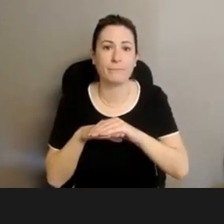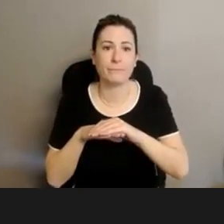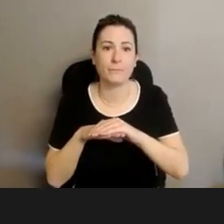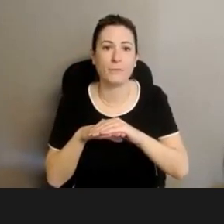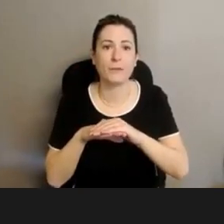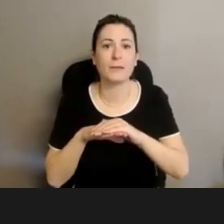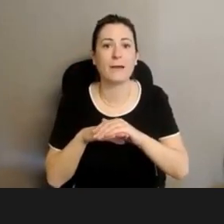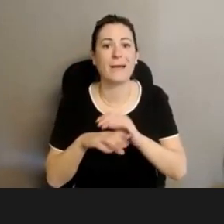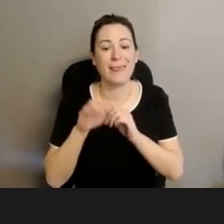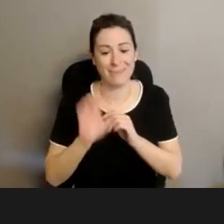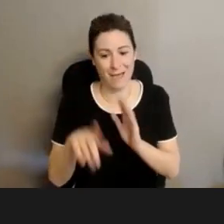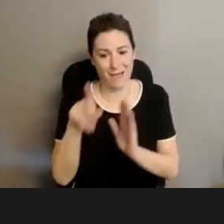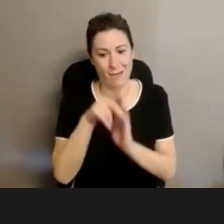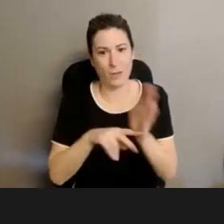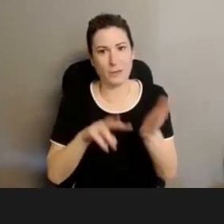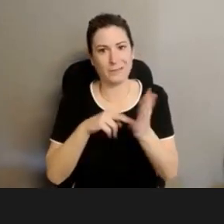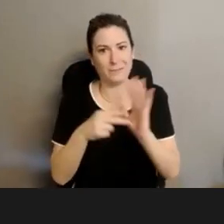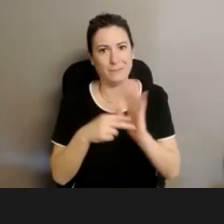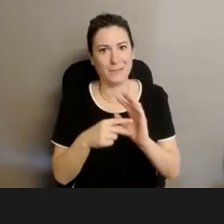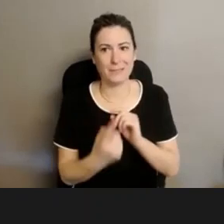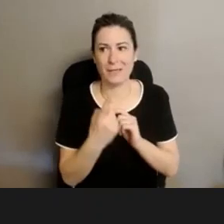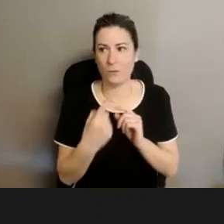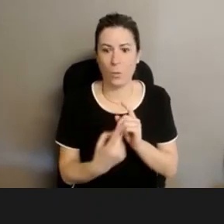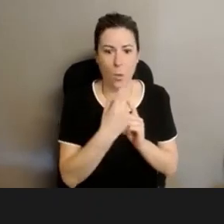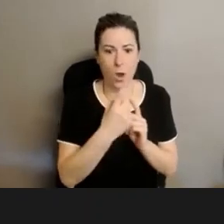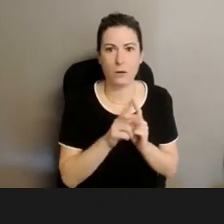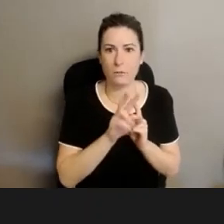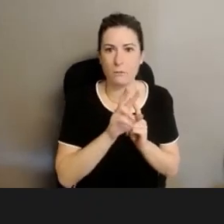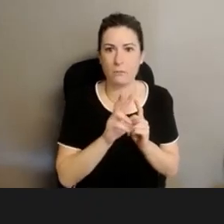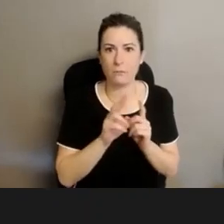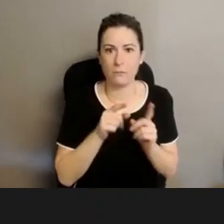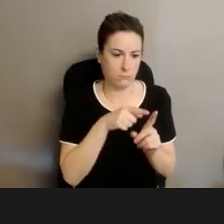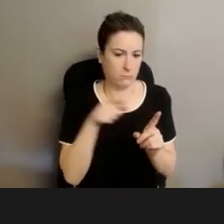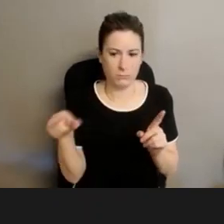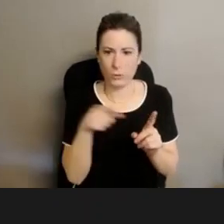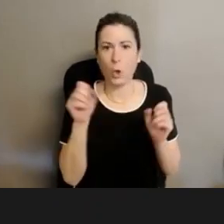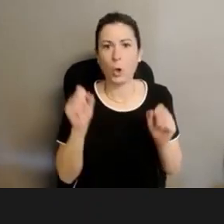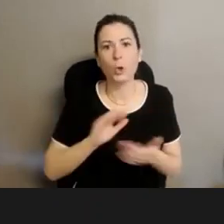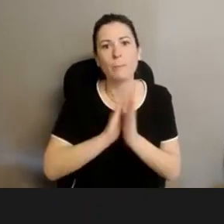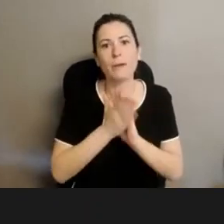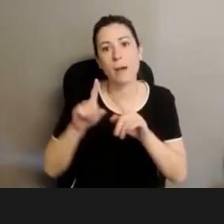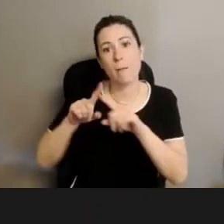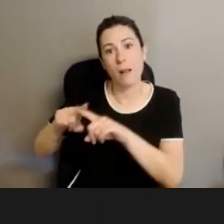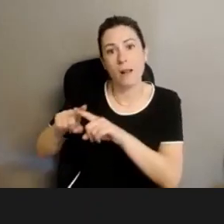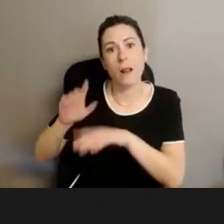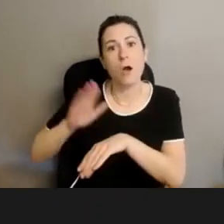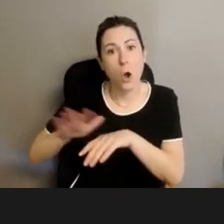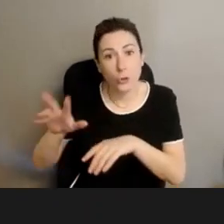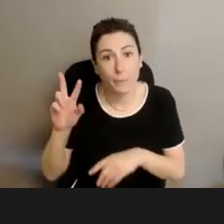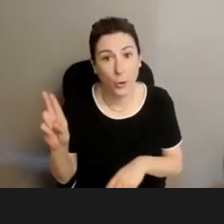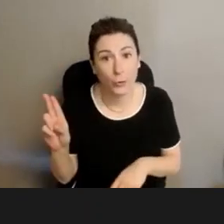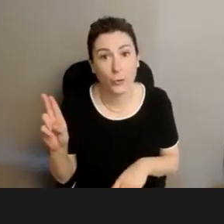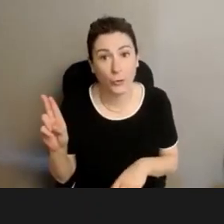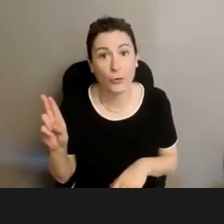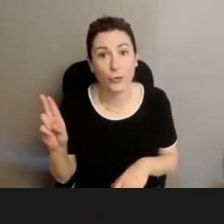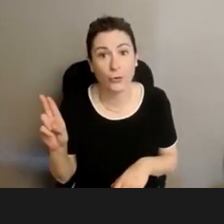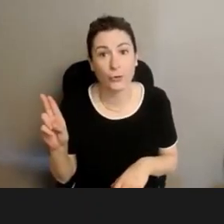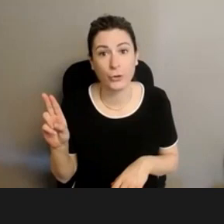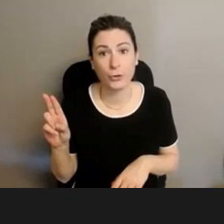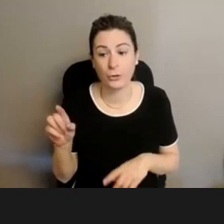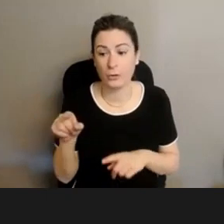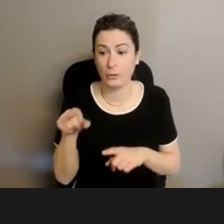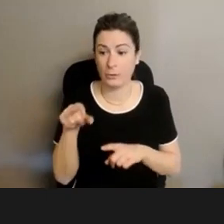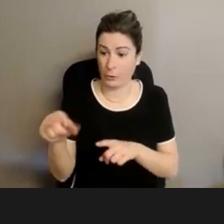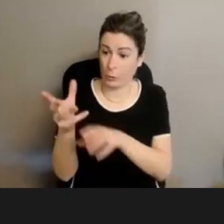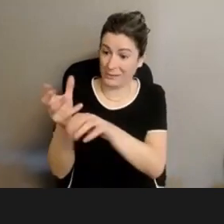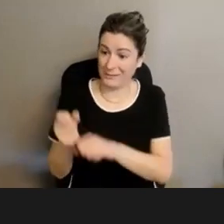partner, so if you're receiving PWD rates and assistance and your partner isn't, there's a